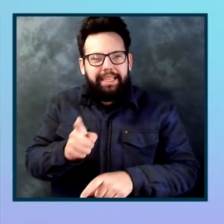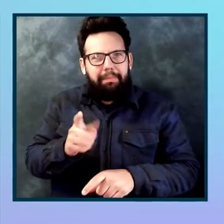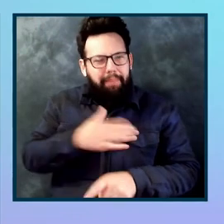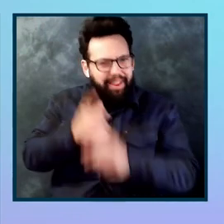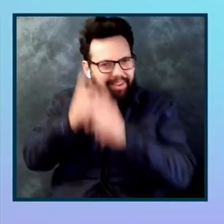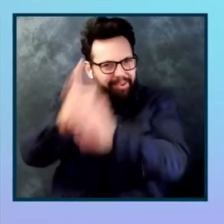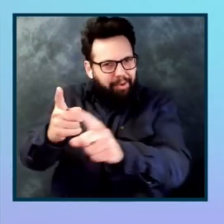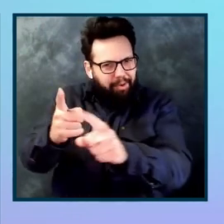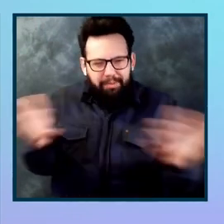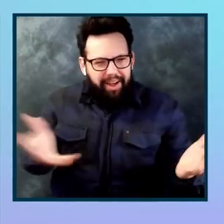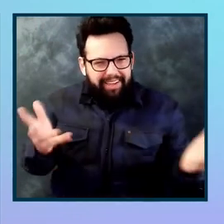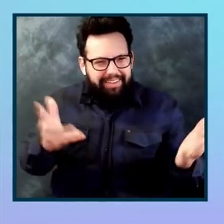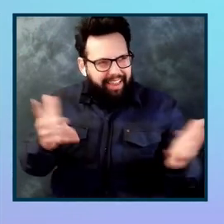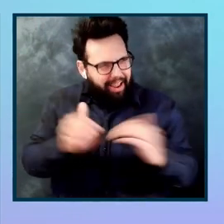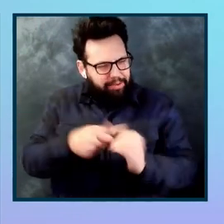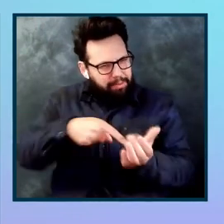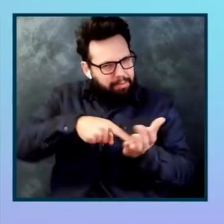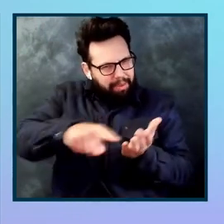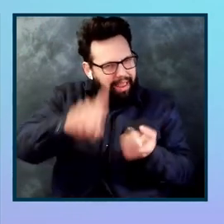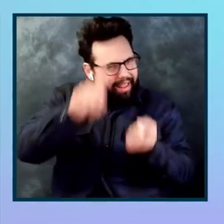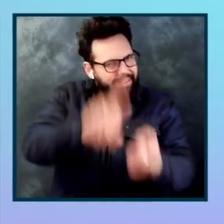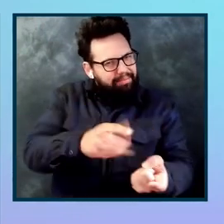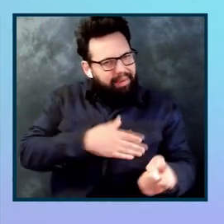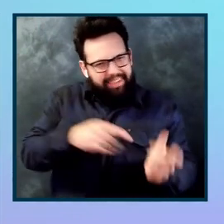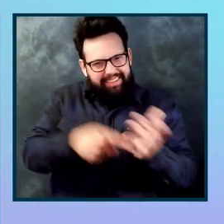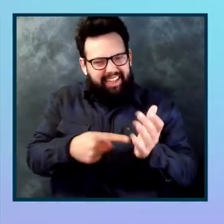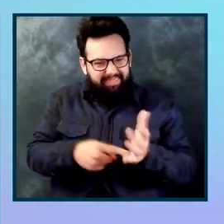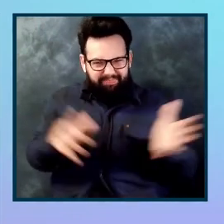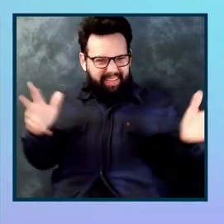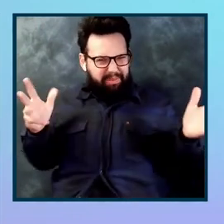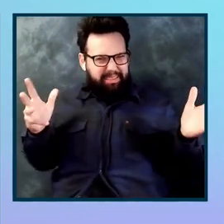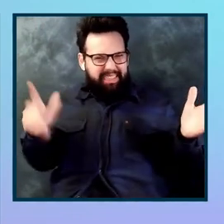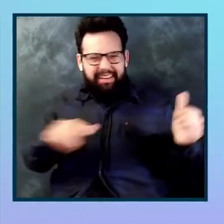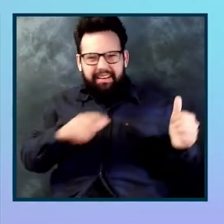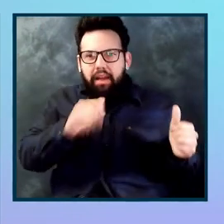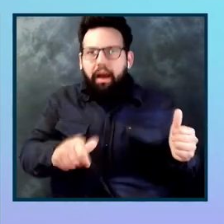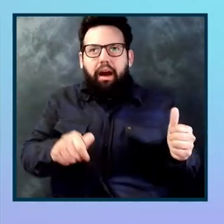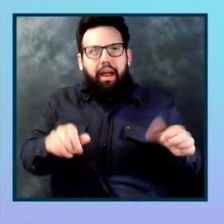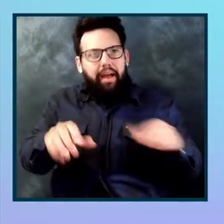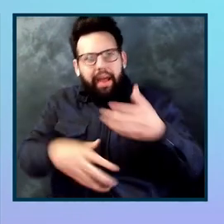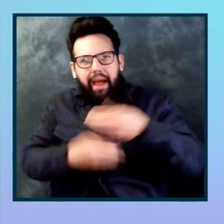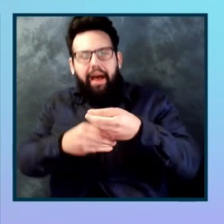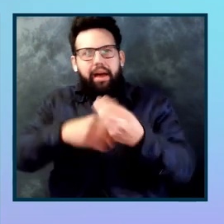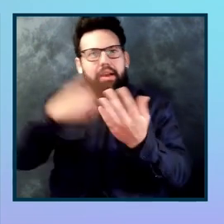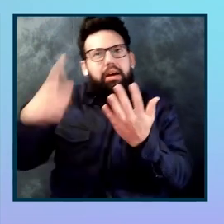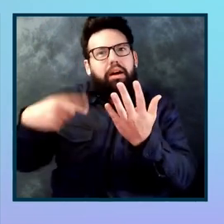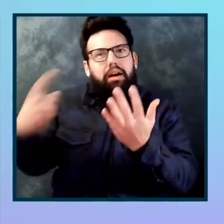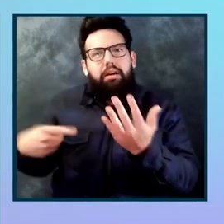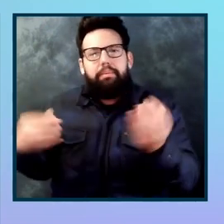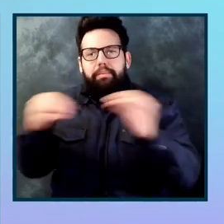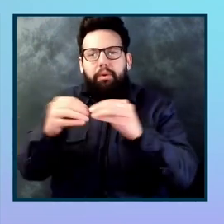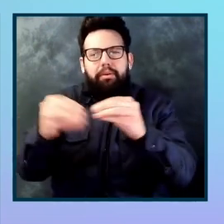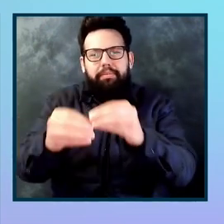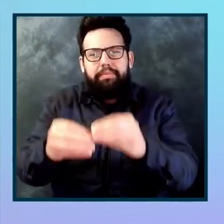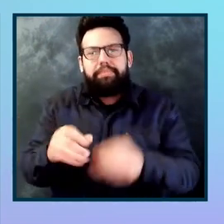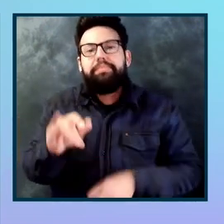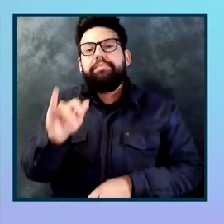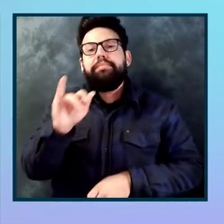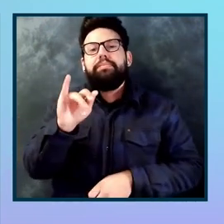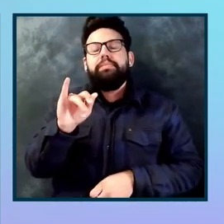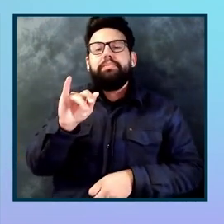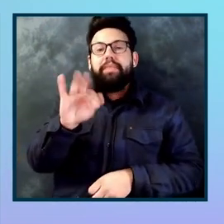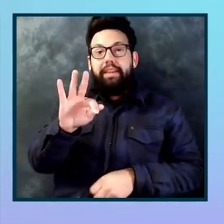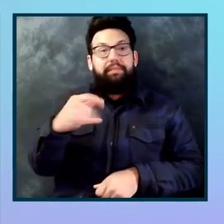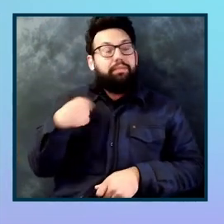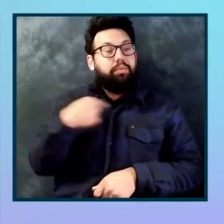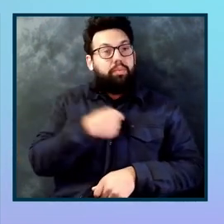in a more effective way. So think about that. When we implement overlays, if they're not properly maintained, you know,